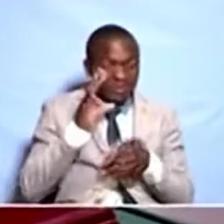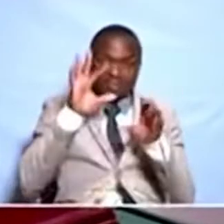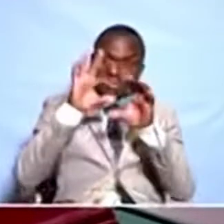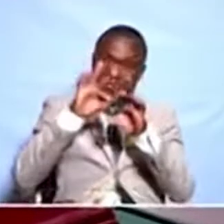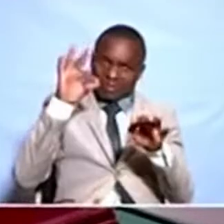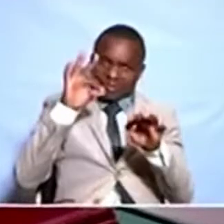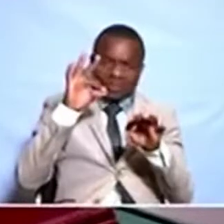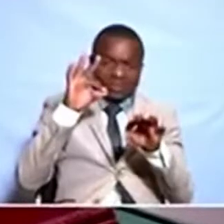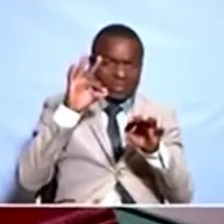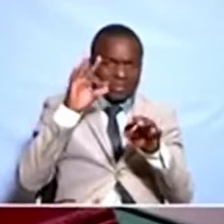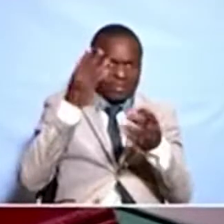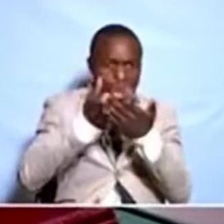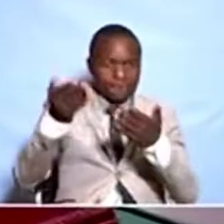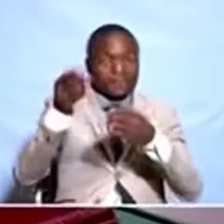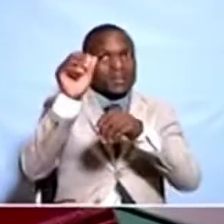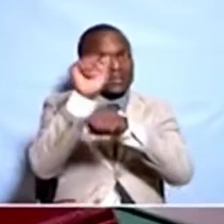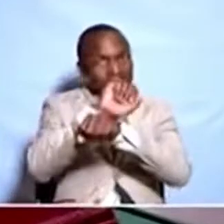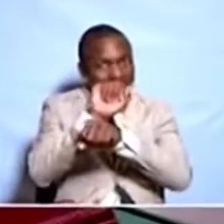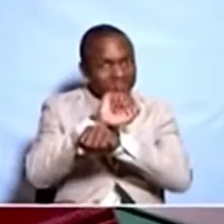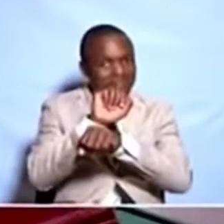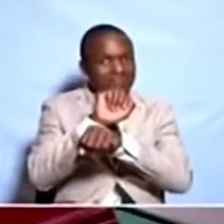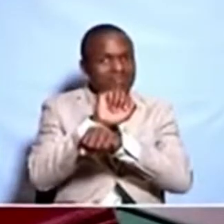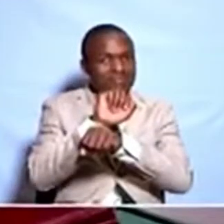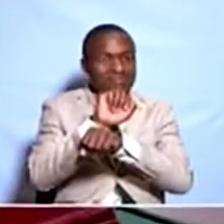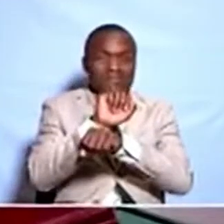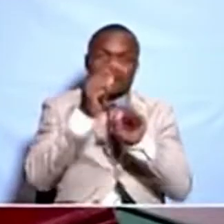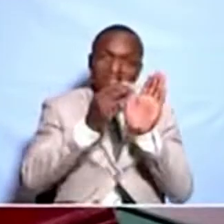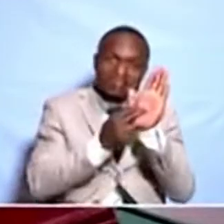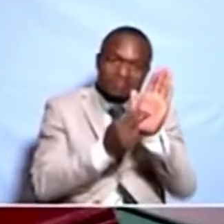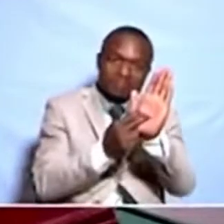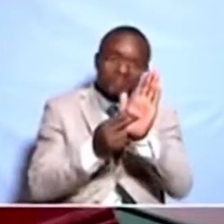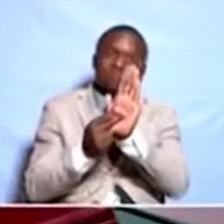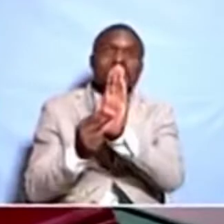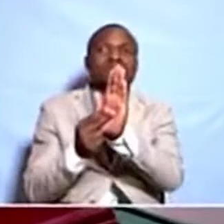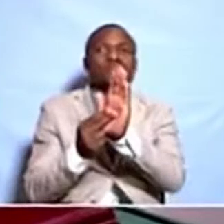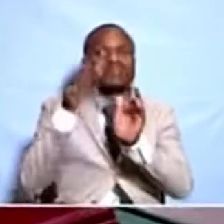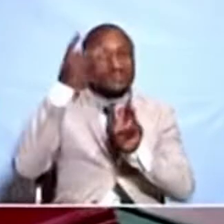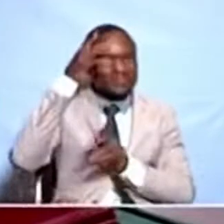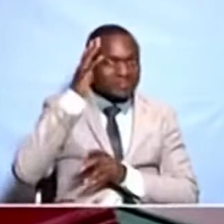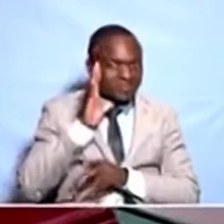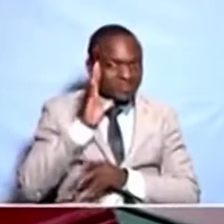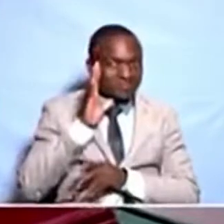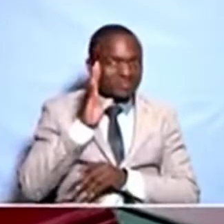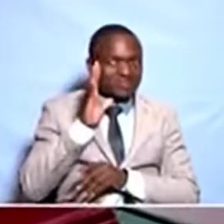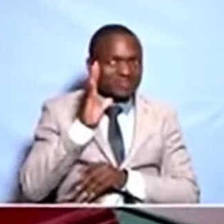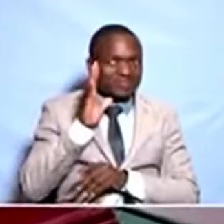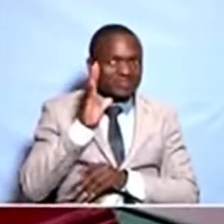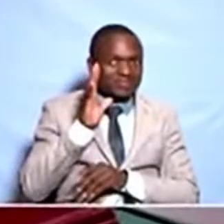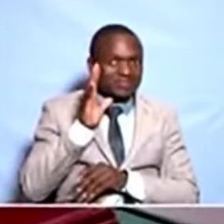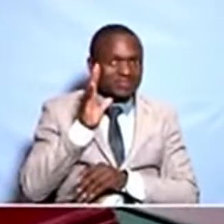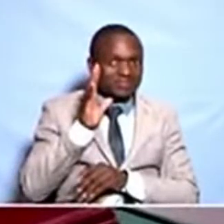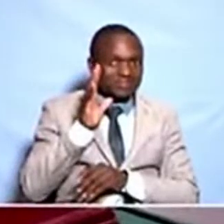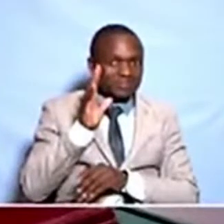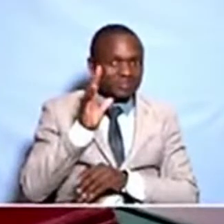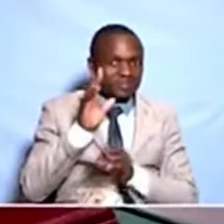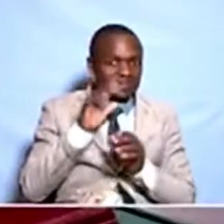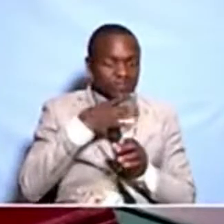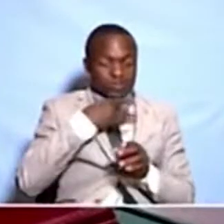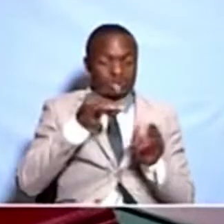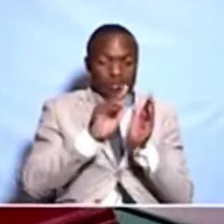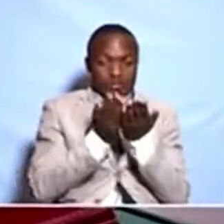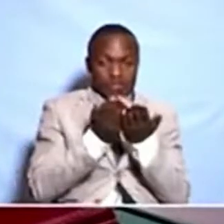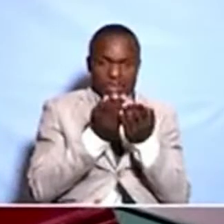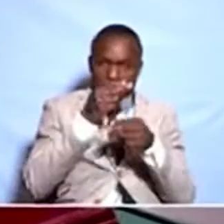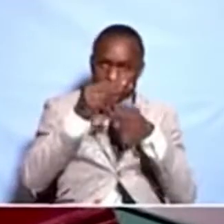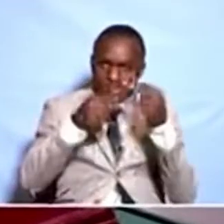buy a car, then they indicate the color of the car on the white book. So does it mean